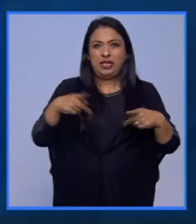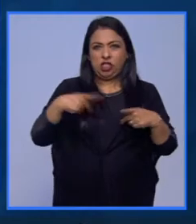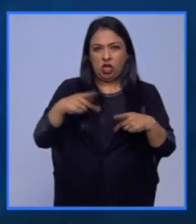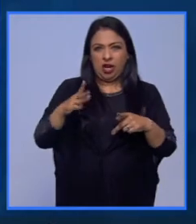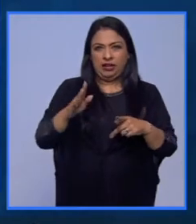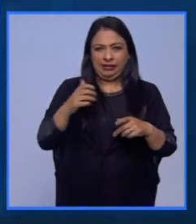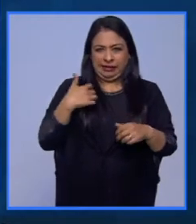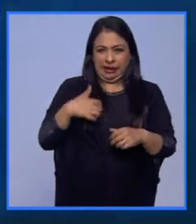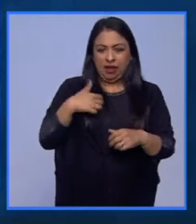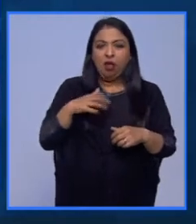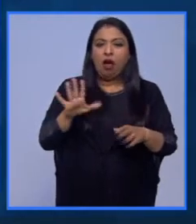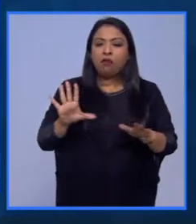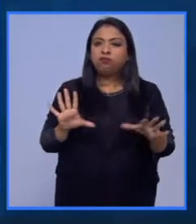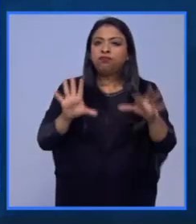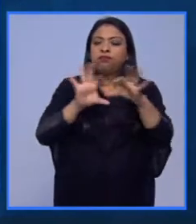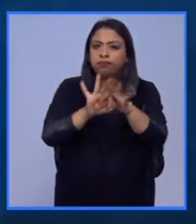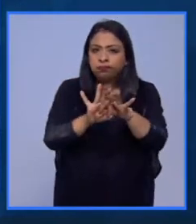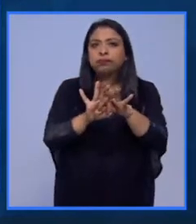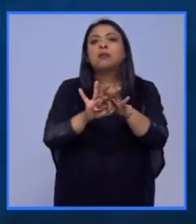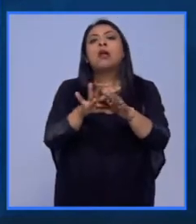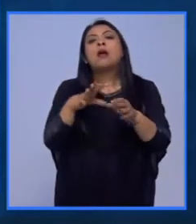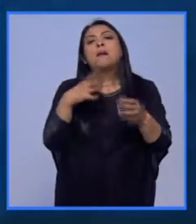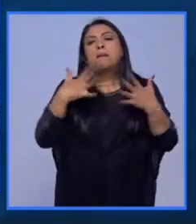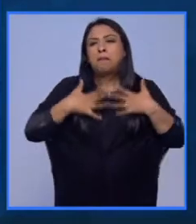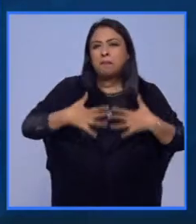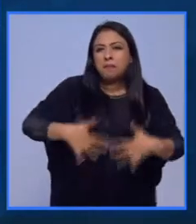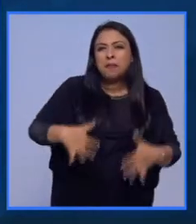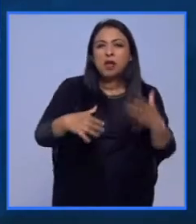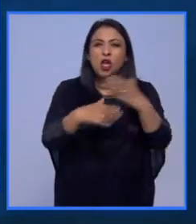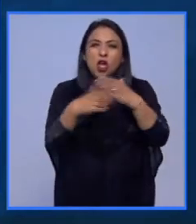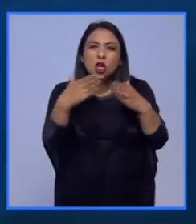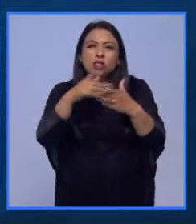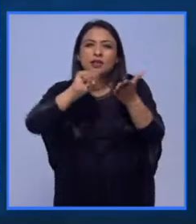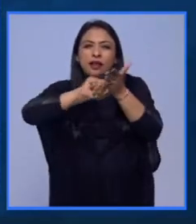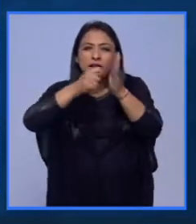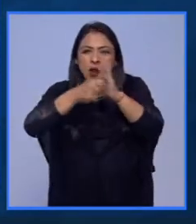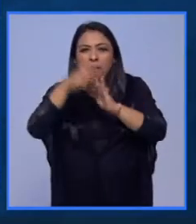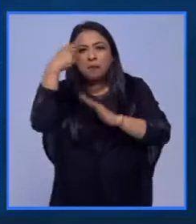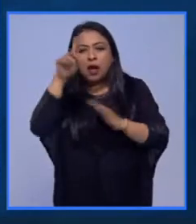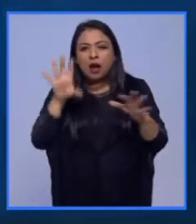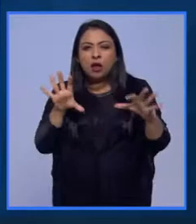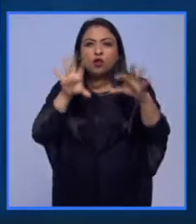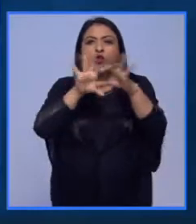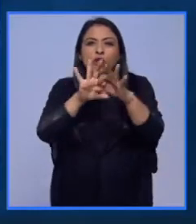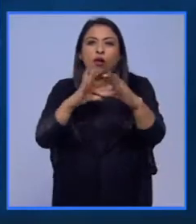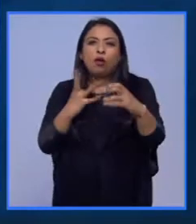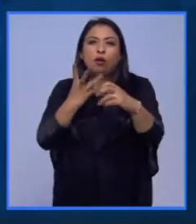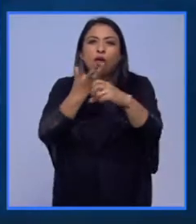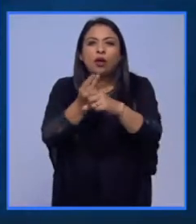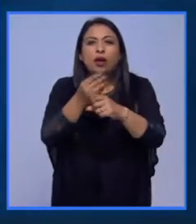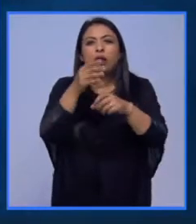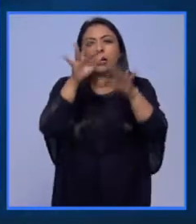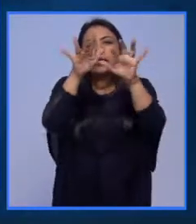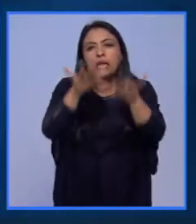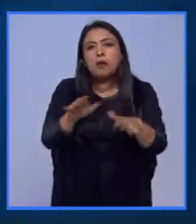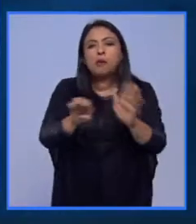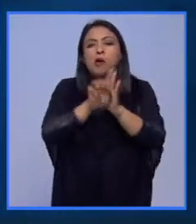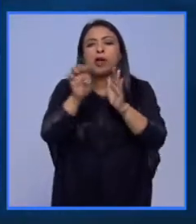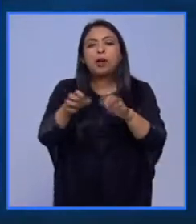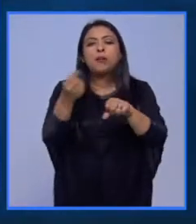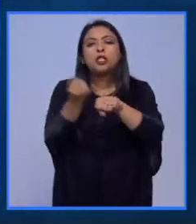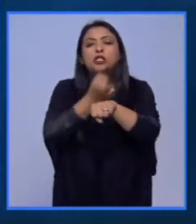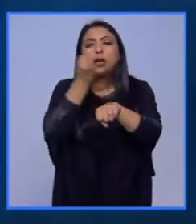you have pieces of clothing, sometimes you have pieces of technology for adapting to snow, like snowshoes. Not only